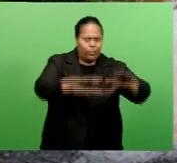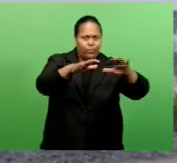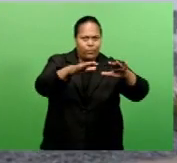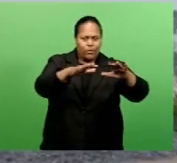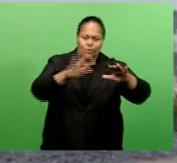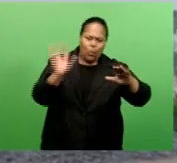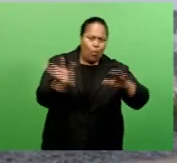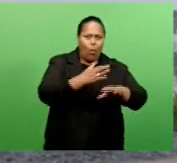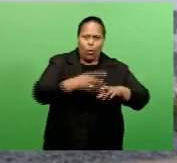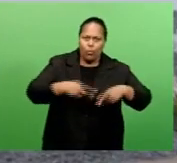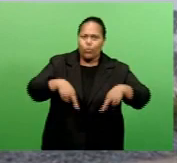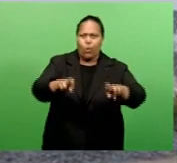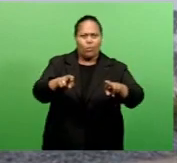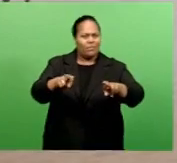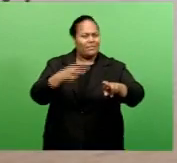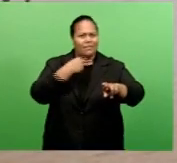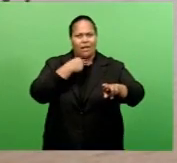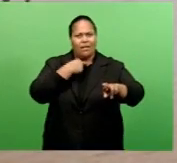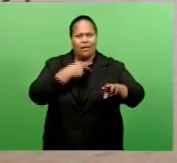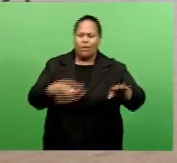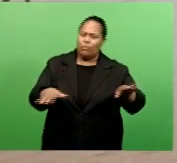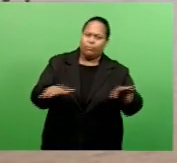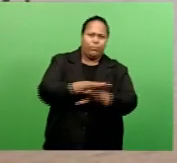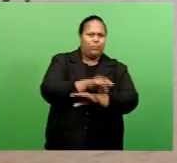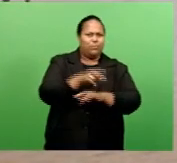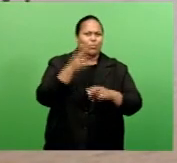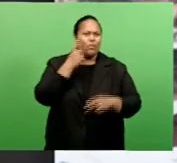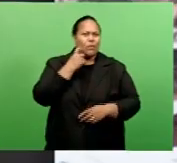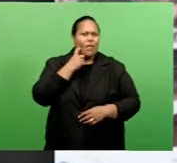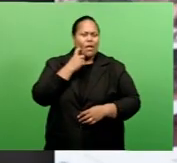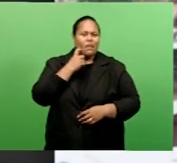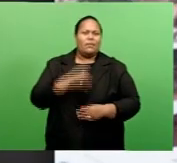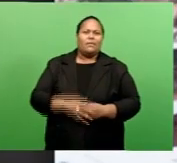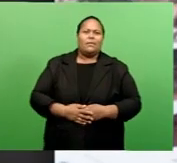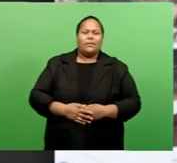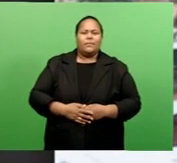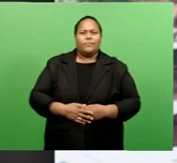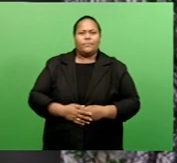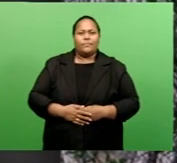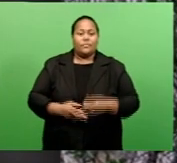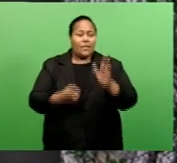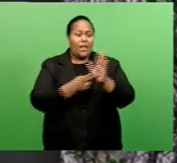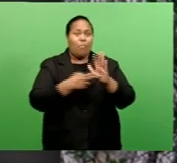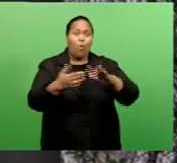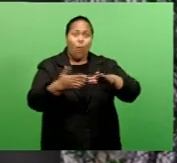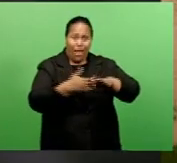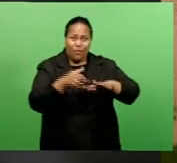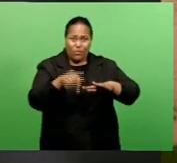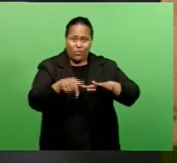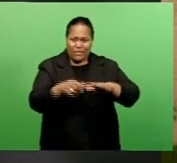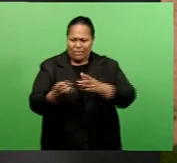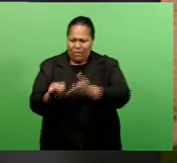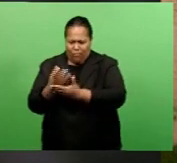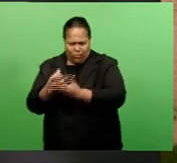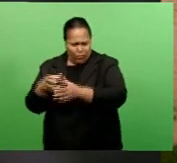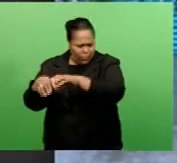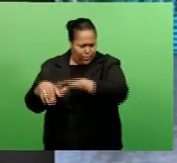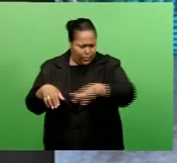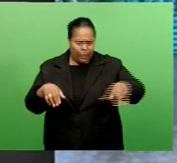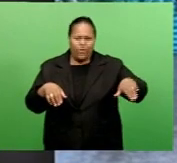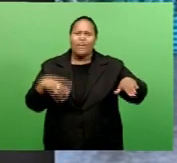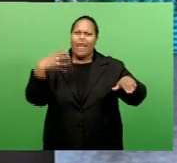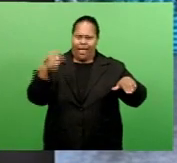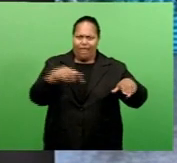all underwater. And Nambalu, between Sabsabu junction to Nambalu, there's a road